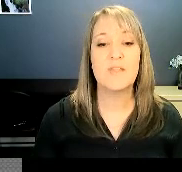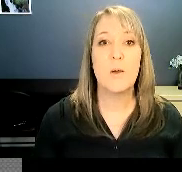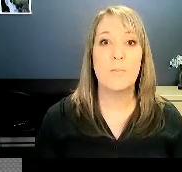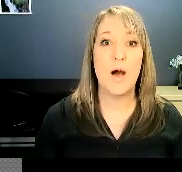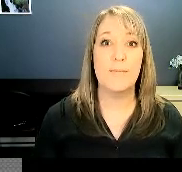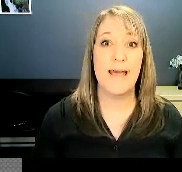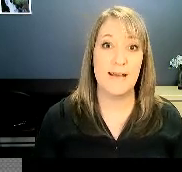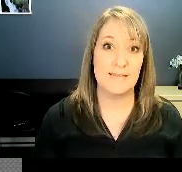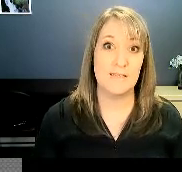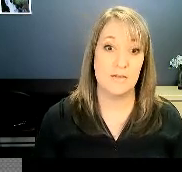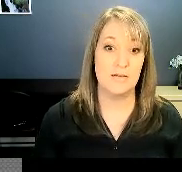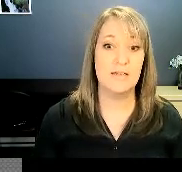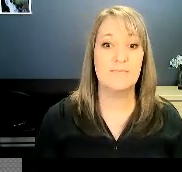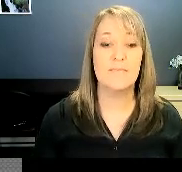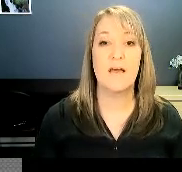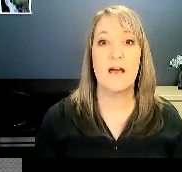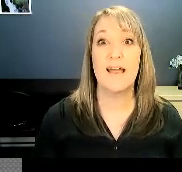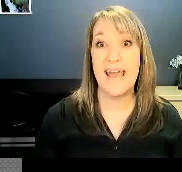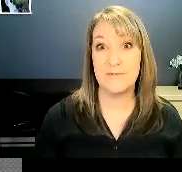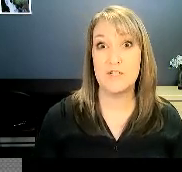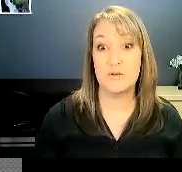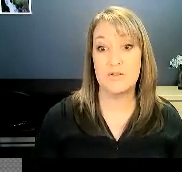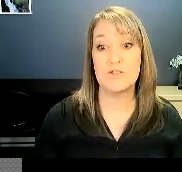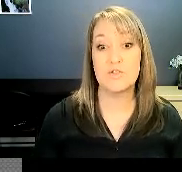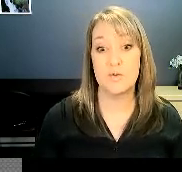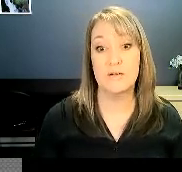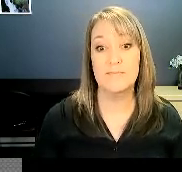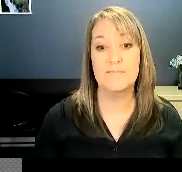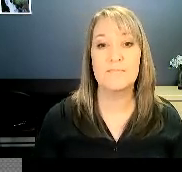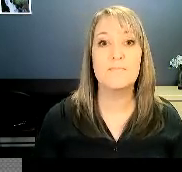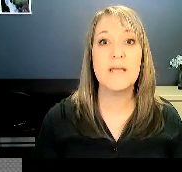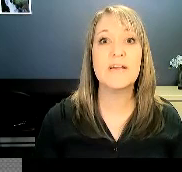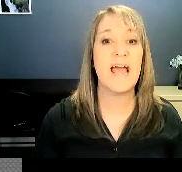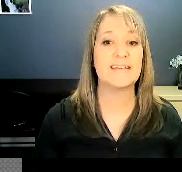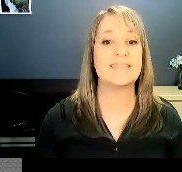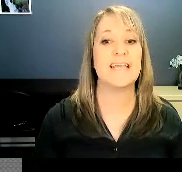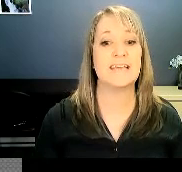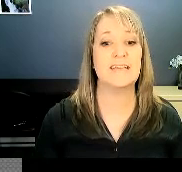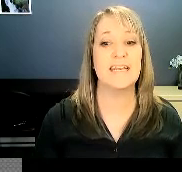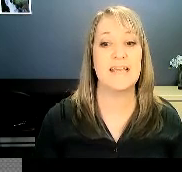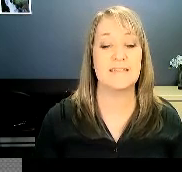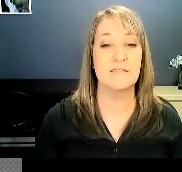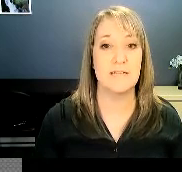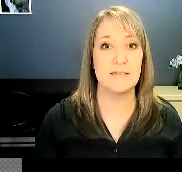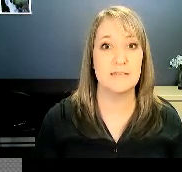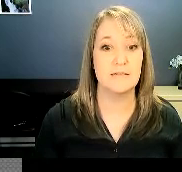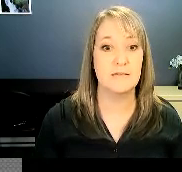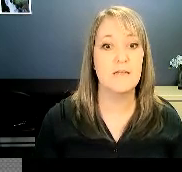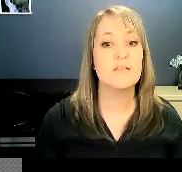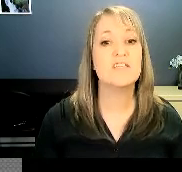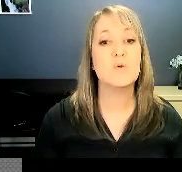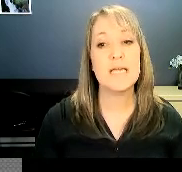ways. Bob has a dog. I have to go to the store. Mary has taken an ASL